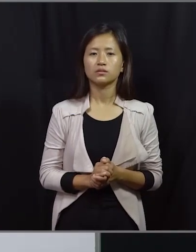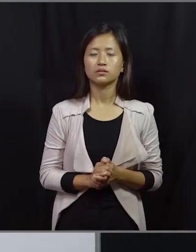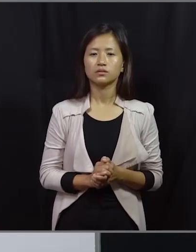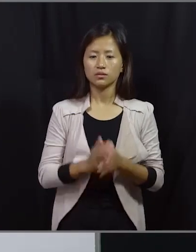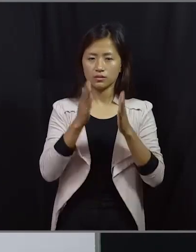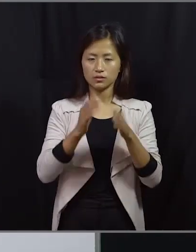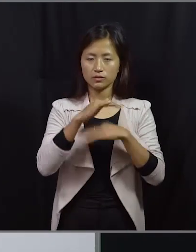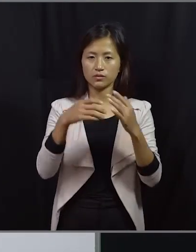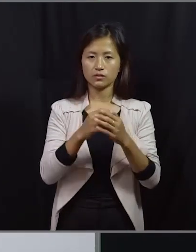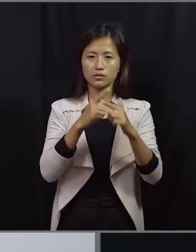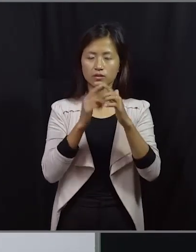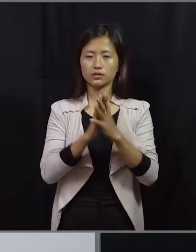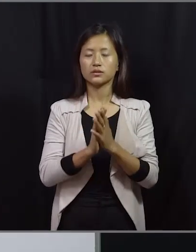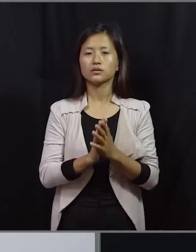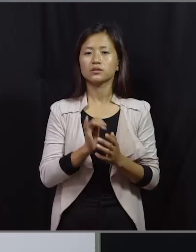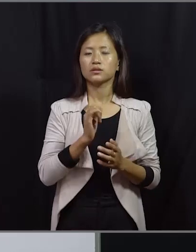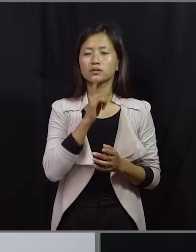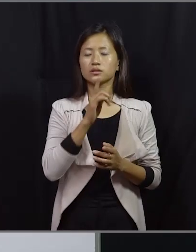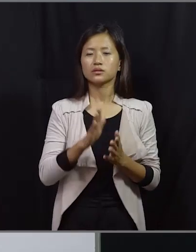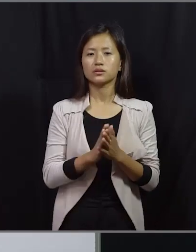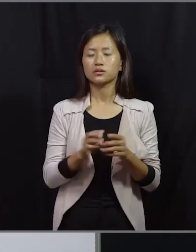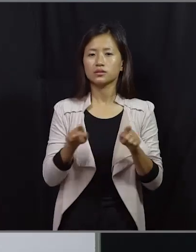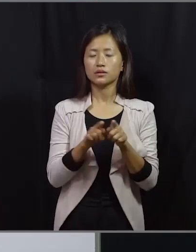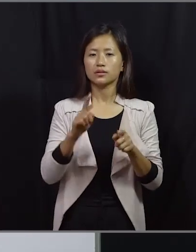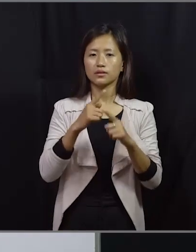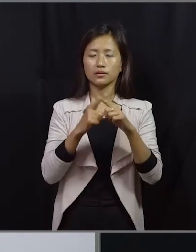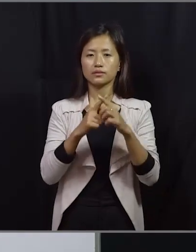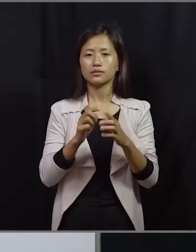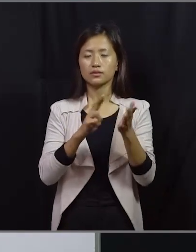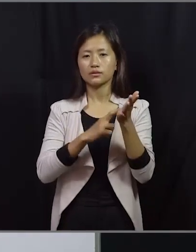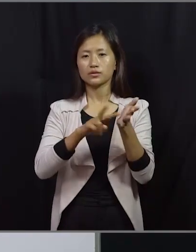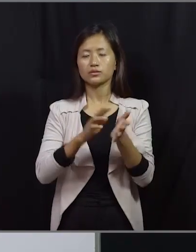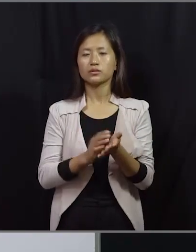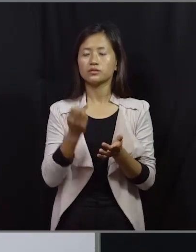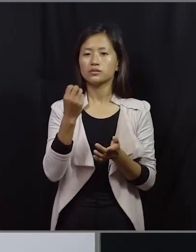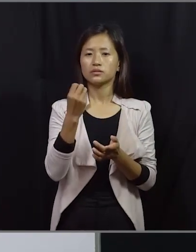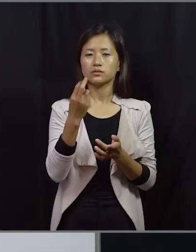the set of all x such that x is a natural number.